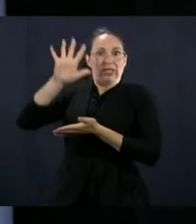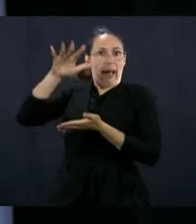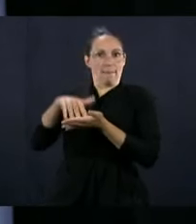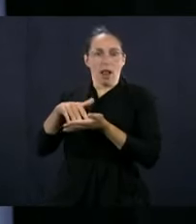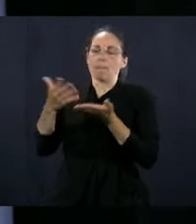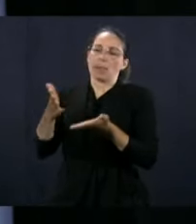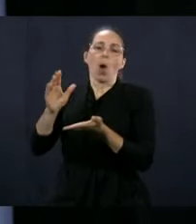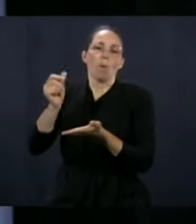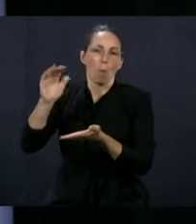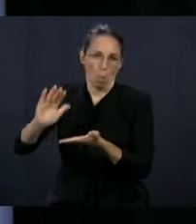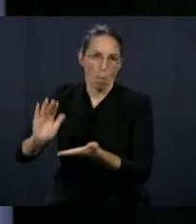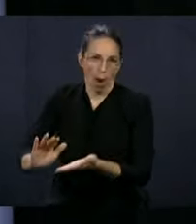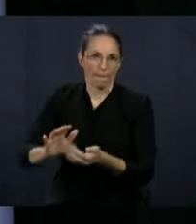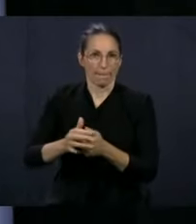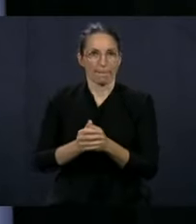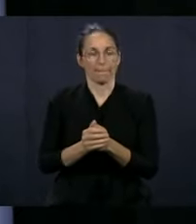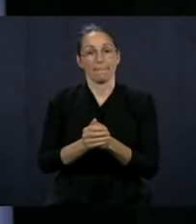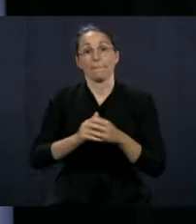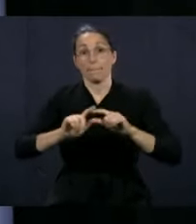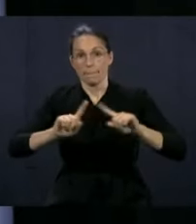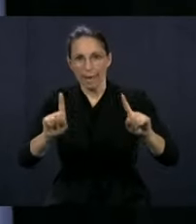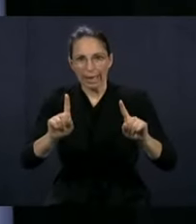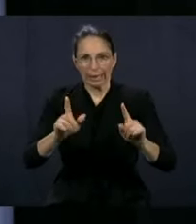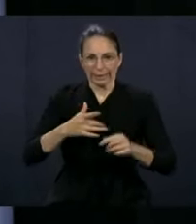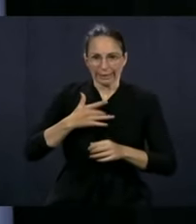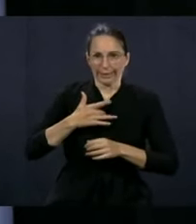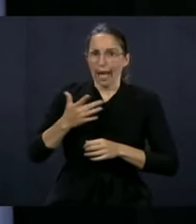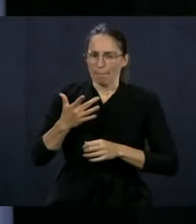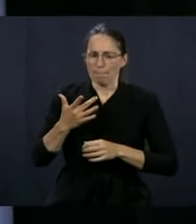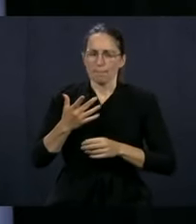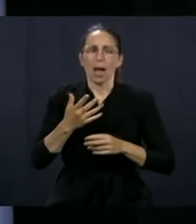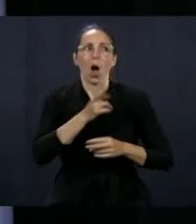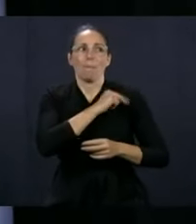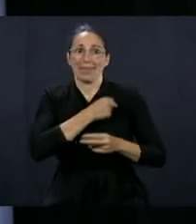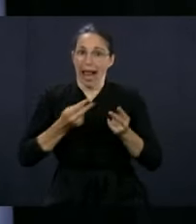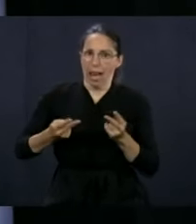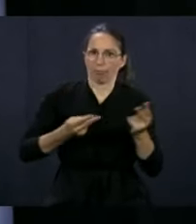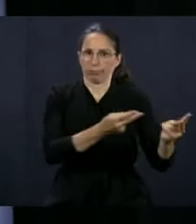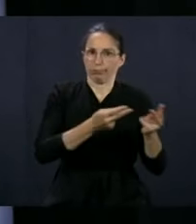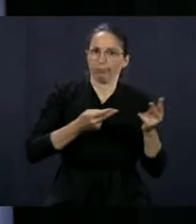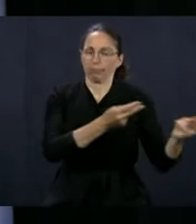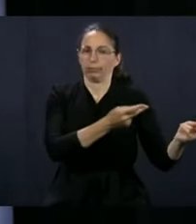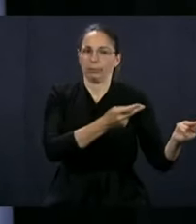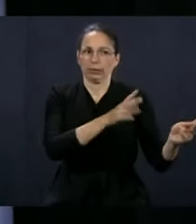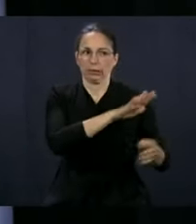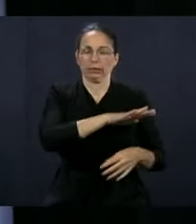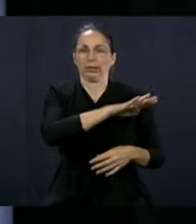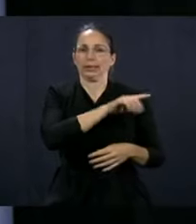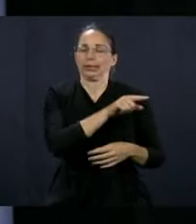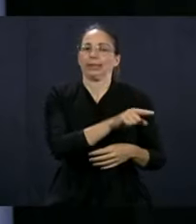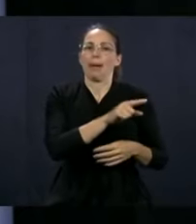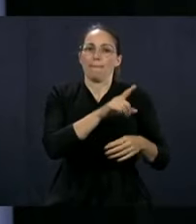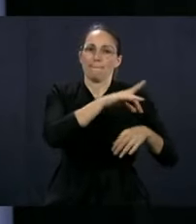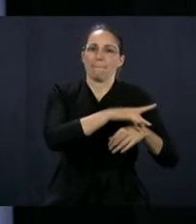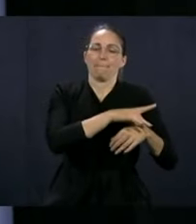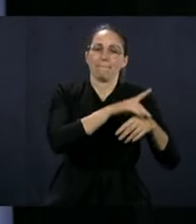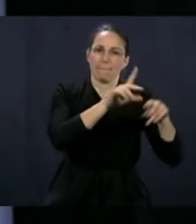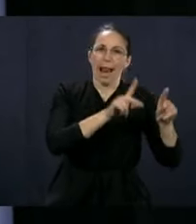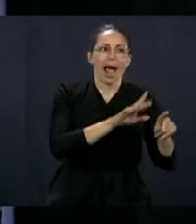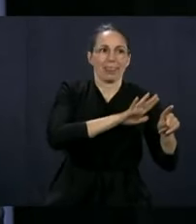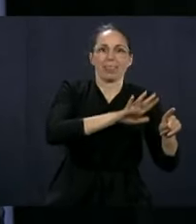almost 5,000 people infected. But it remains that there is a trend in the hospitalizations, which